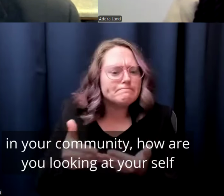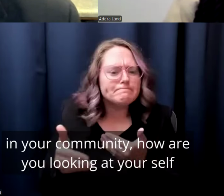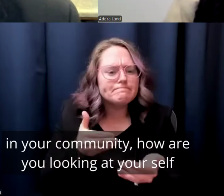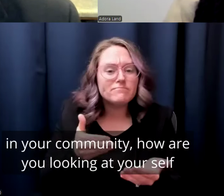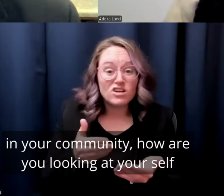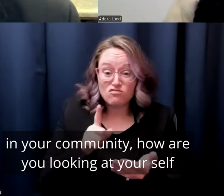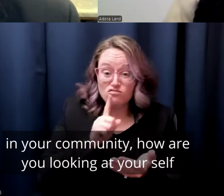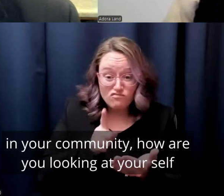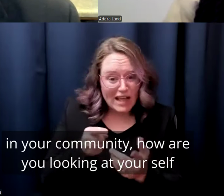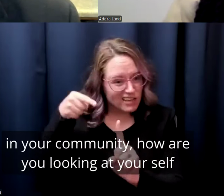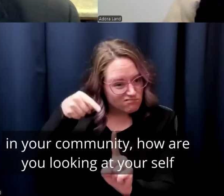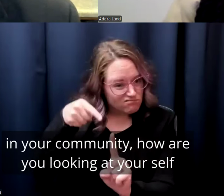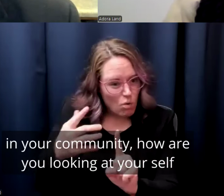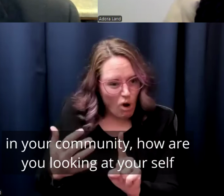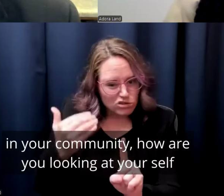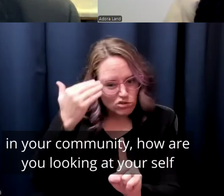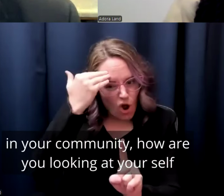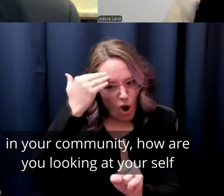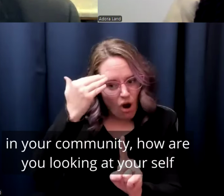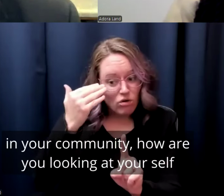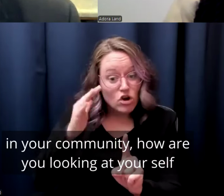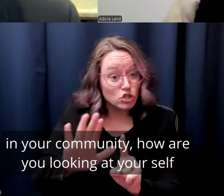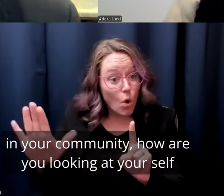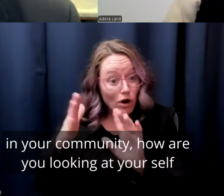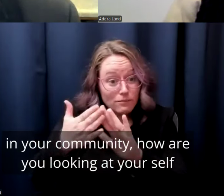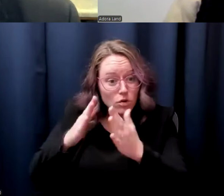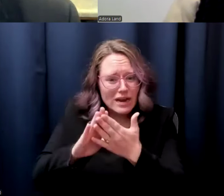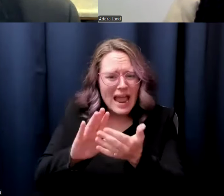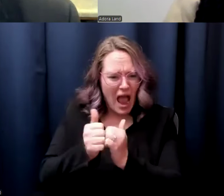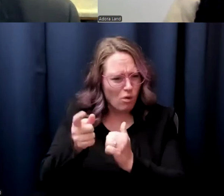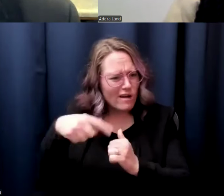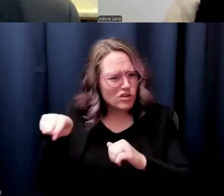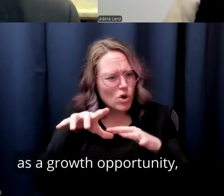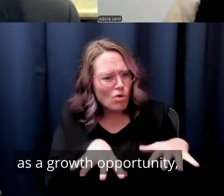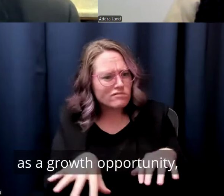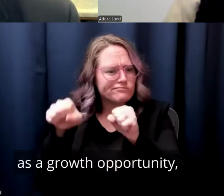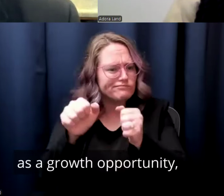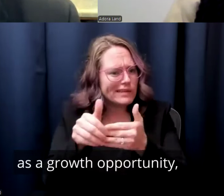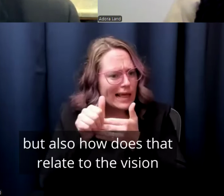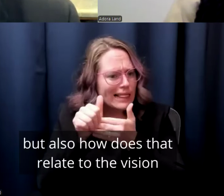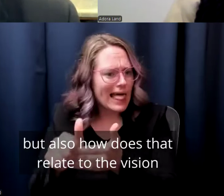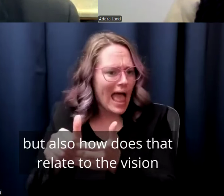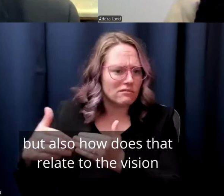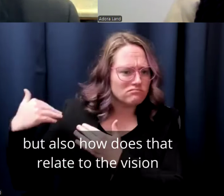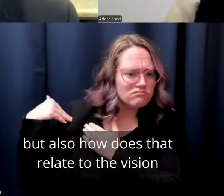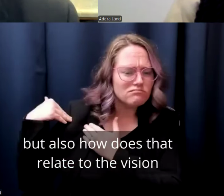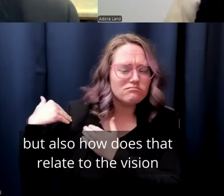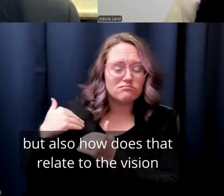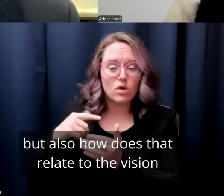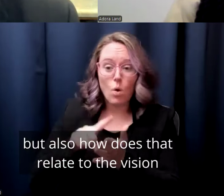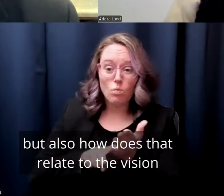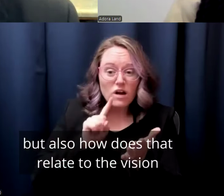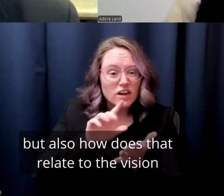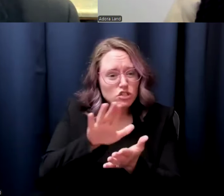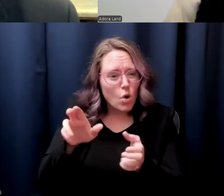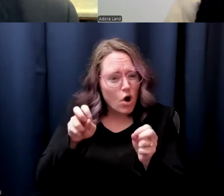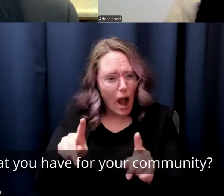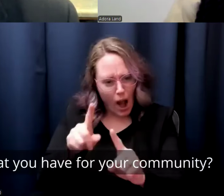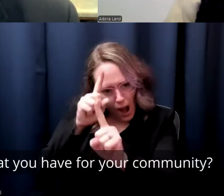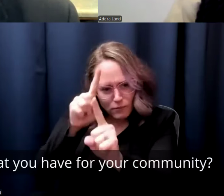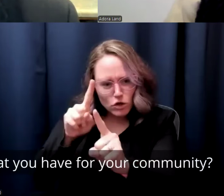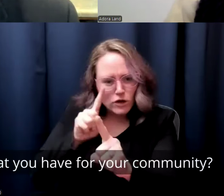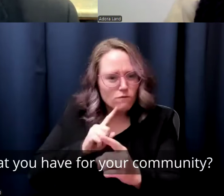your community? How are you looking at yourself as a growth opportunity, but also how does that relate to the vision that you have